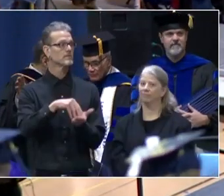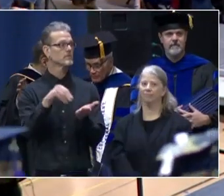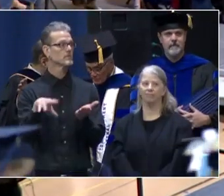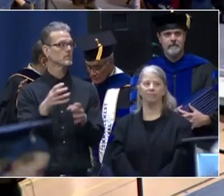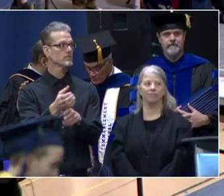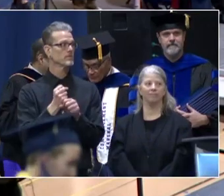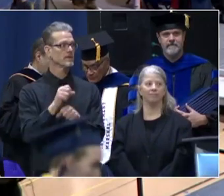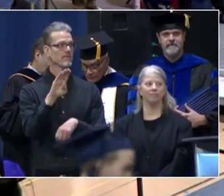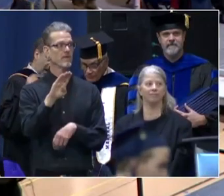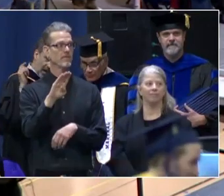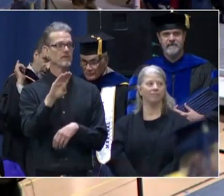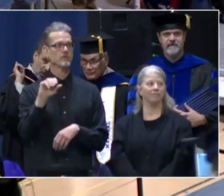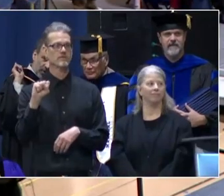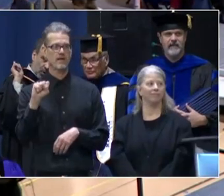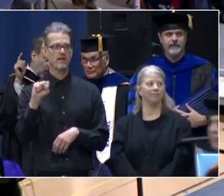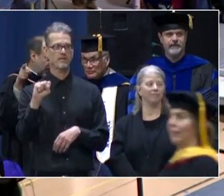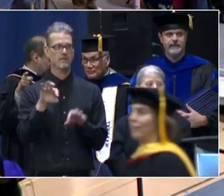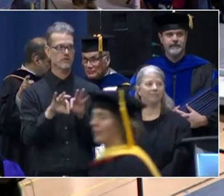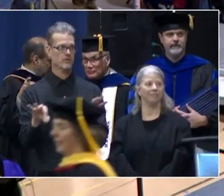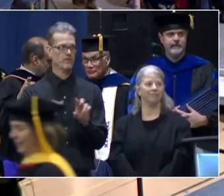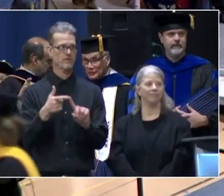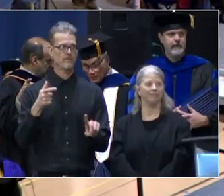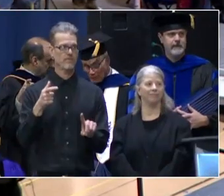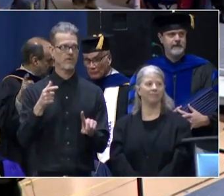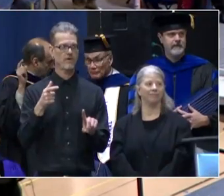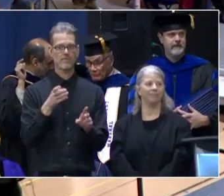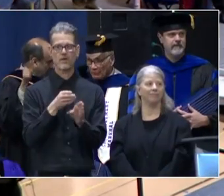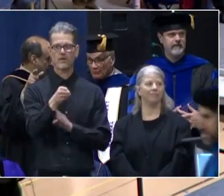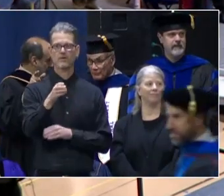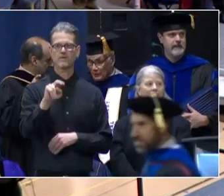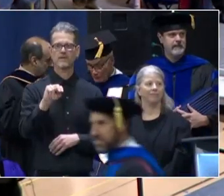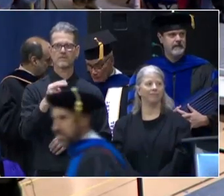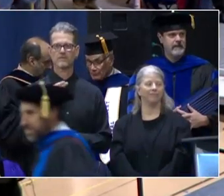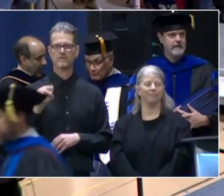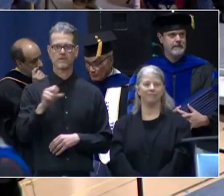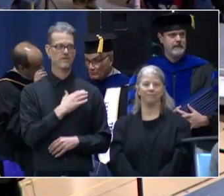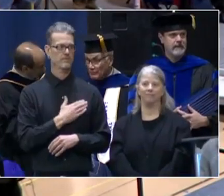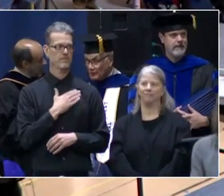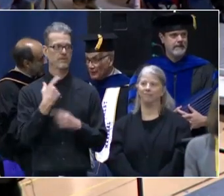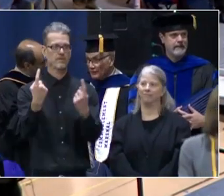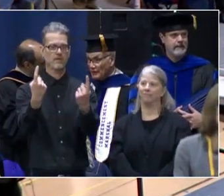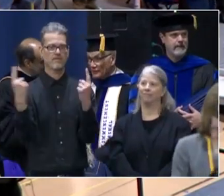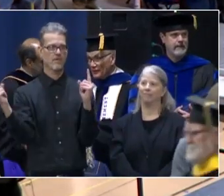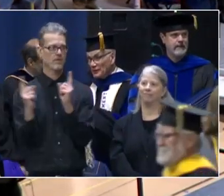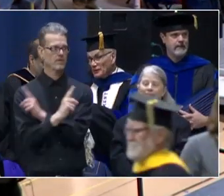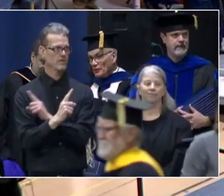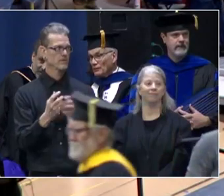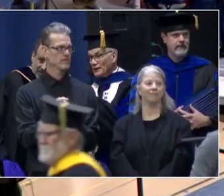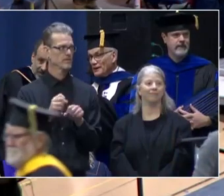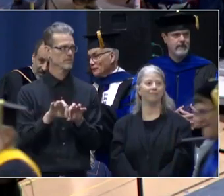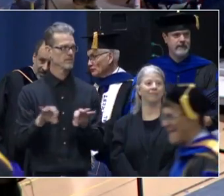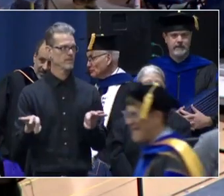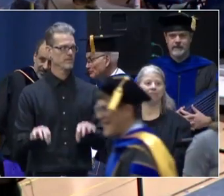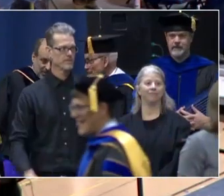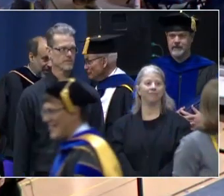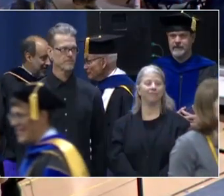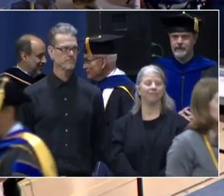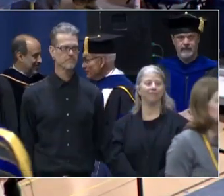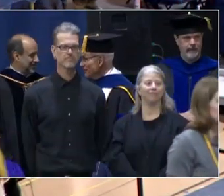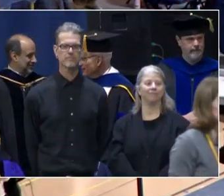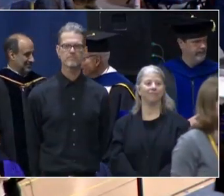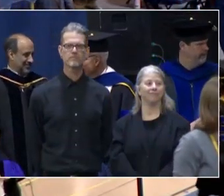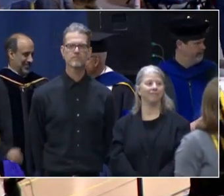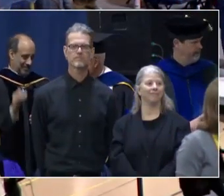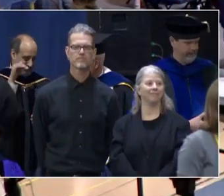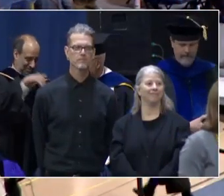receiving Bachelor of Science degrees from the College of Natural Health Sciences please come forward to receive your diplomas?